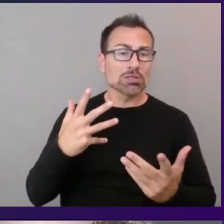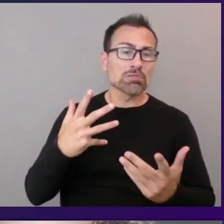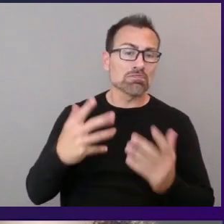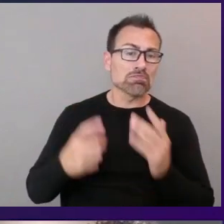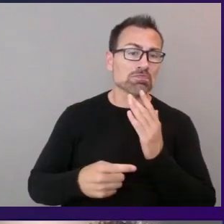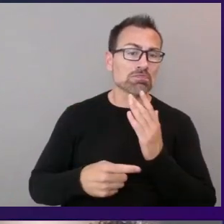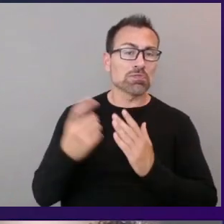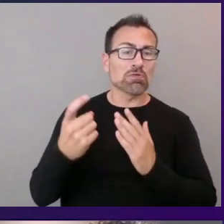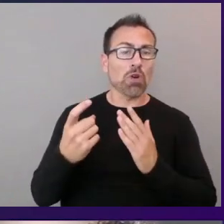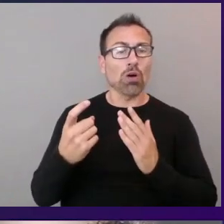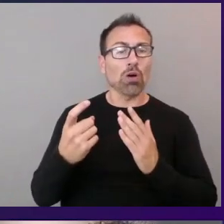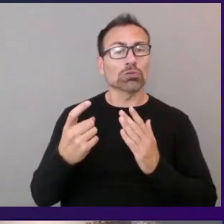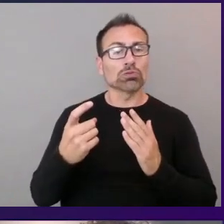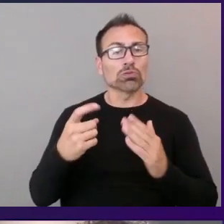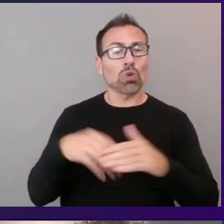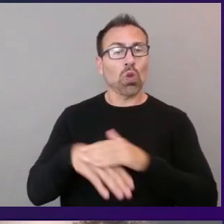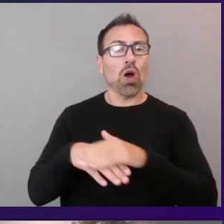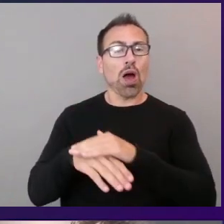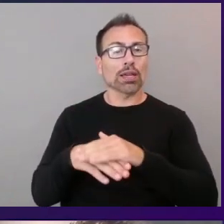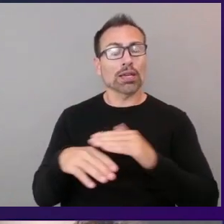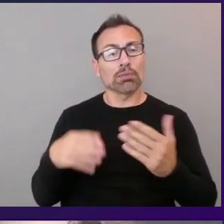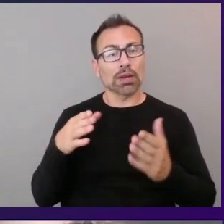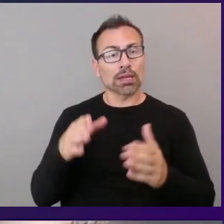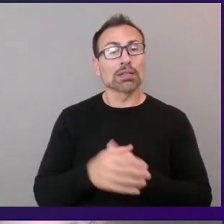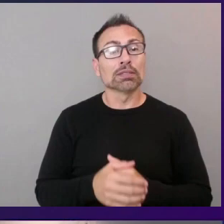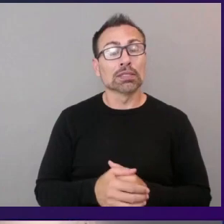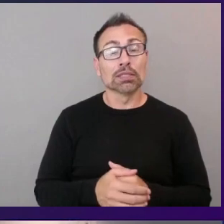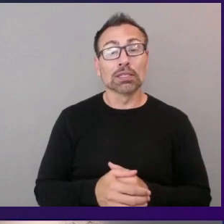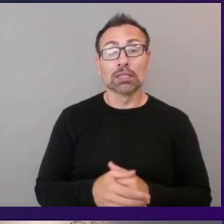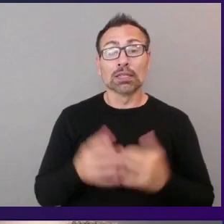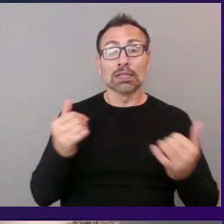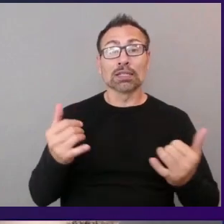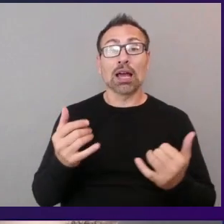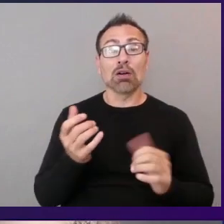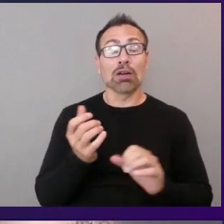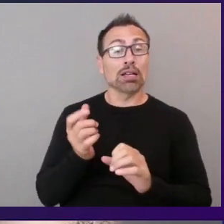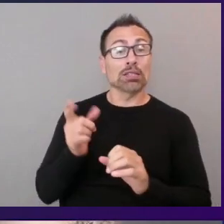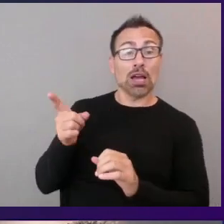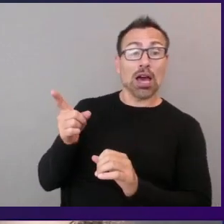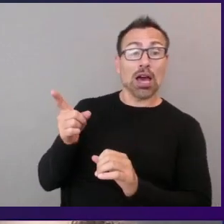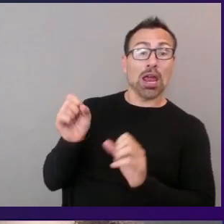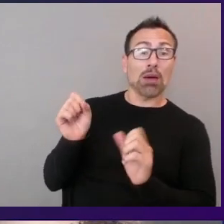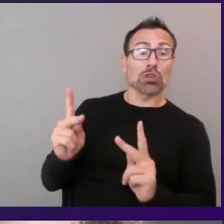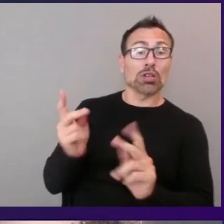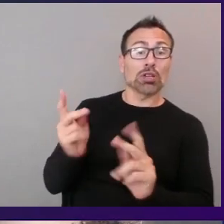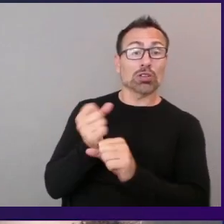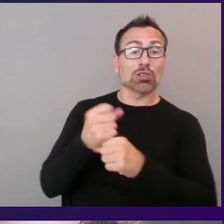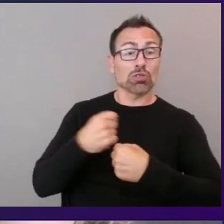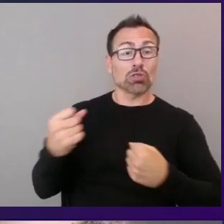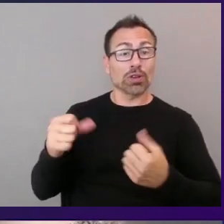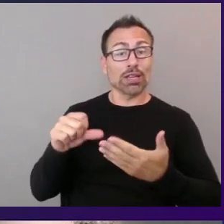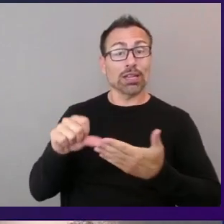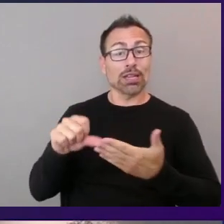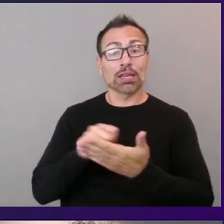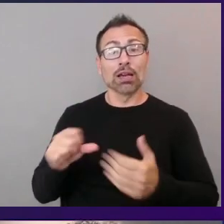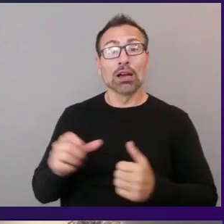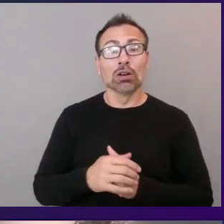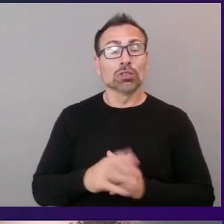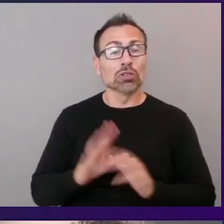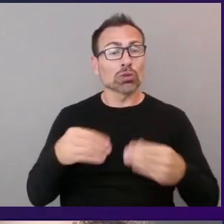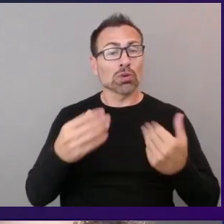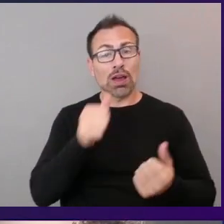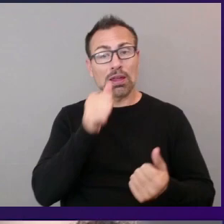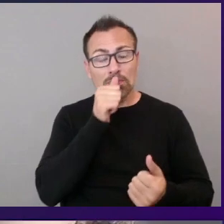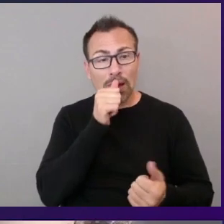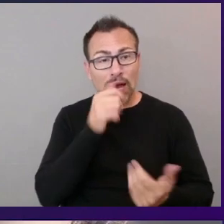The component provides also a create account form, so we can create an account, provides password, confirm password. Amplify